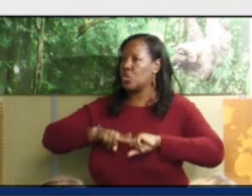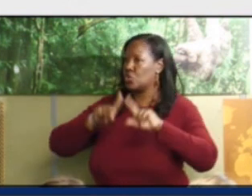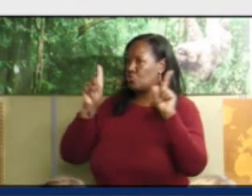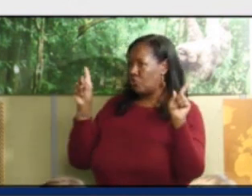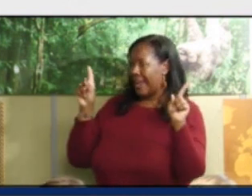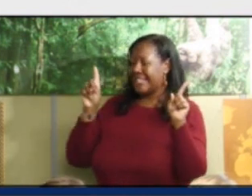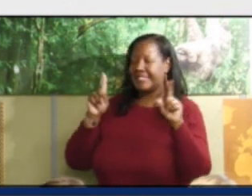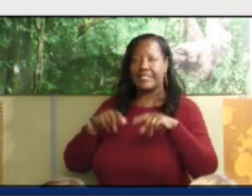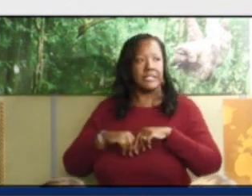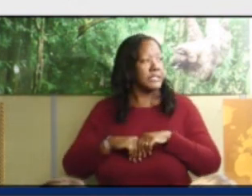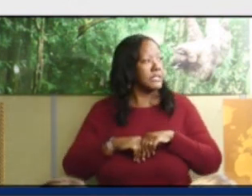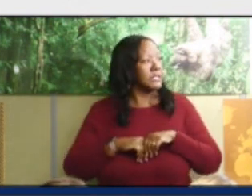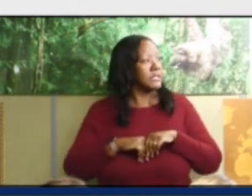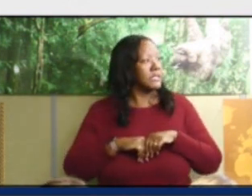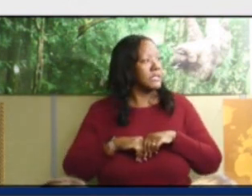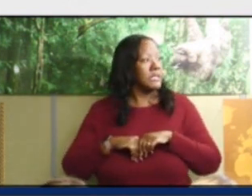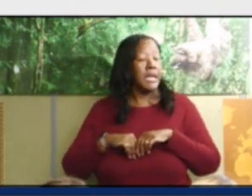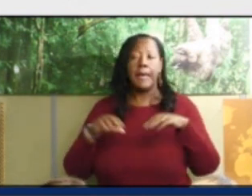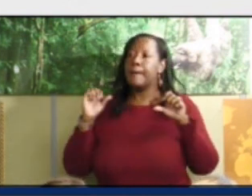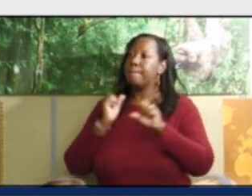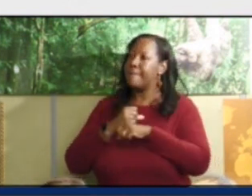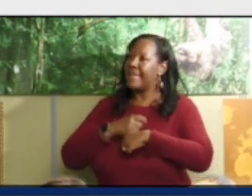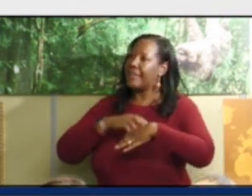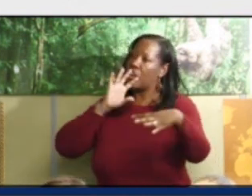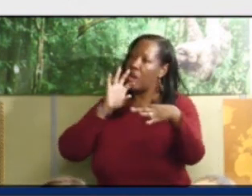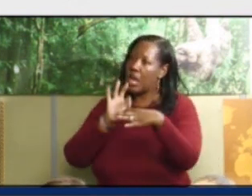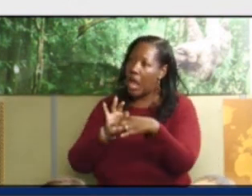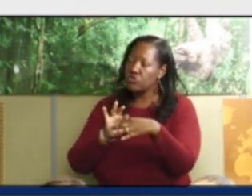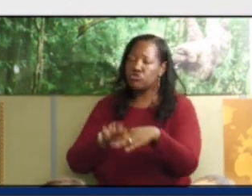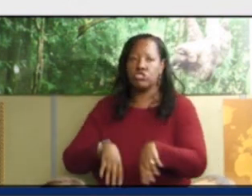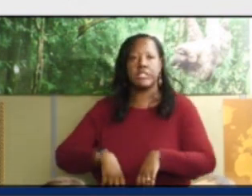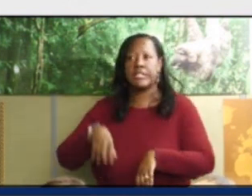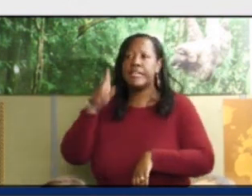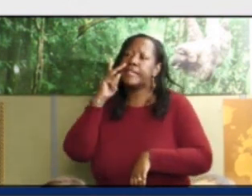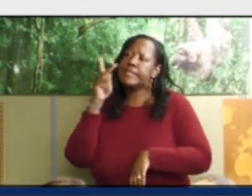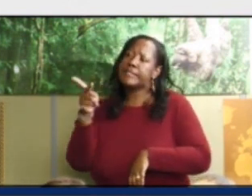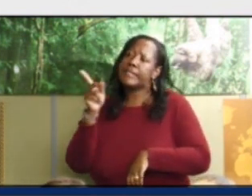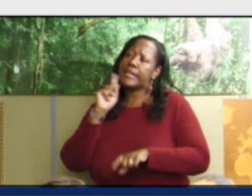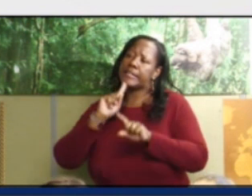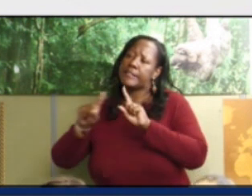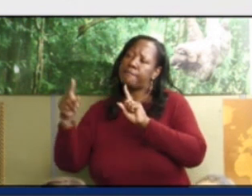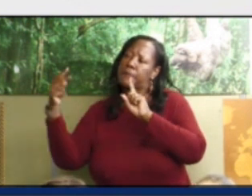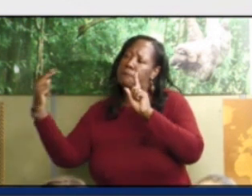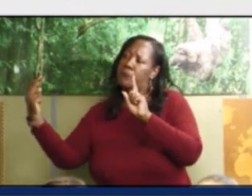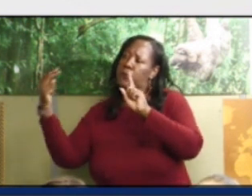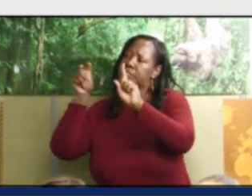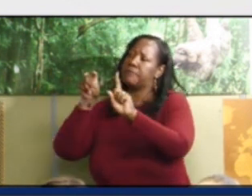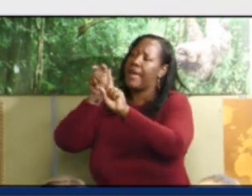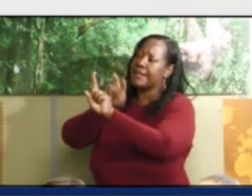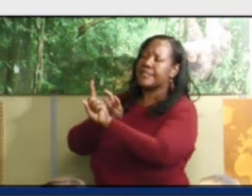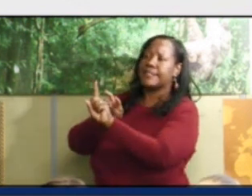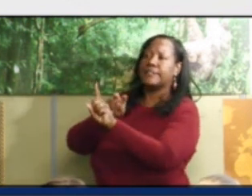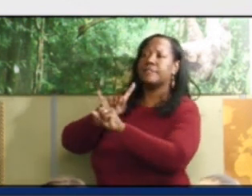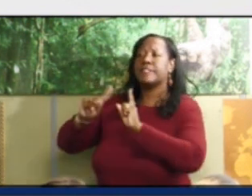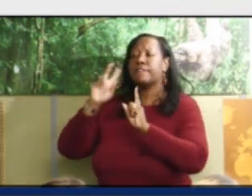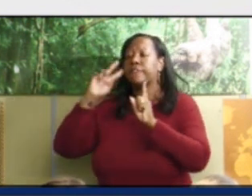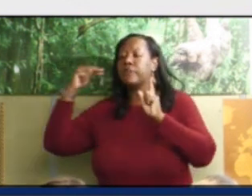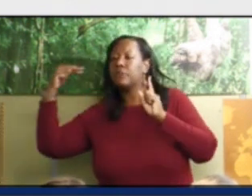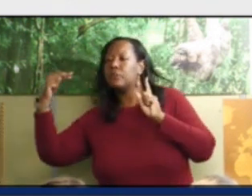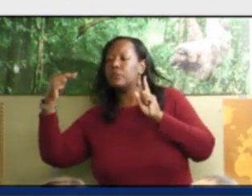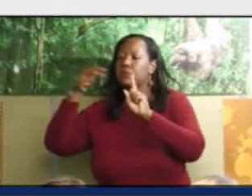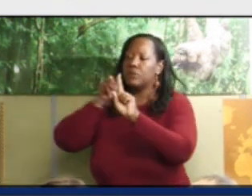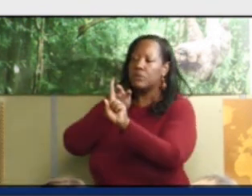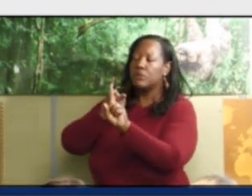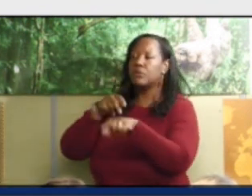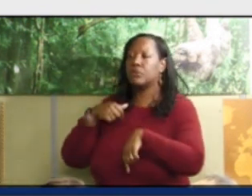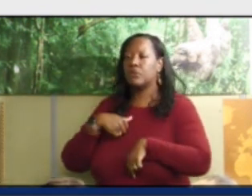things, making connections, seeing things from multiple perspectives, different points of view,